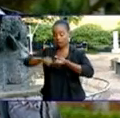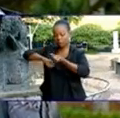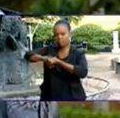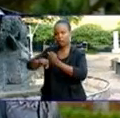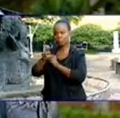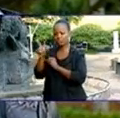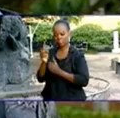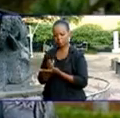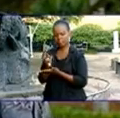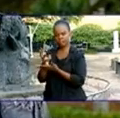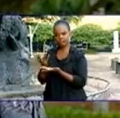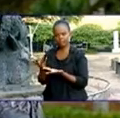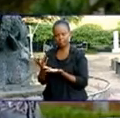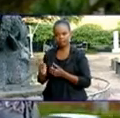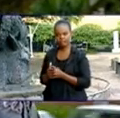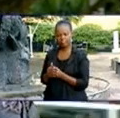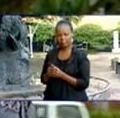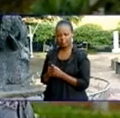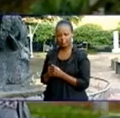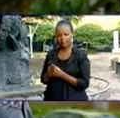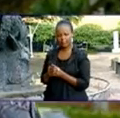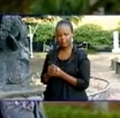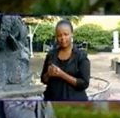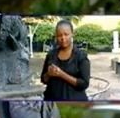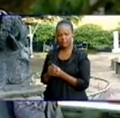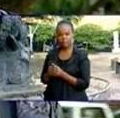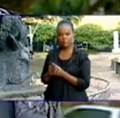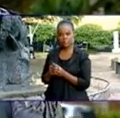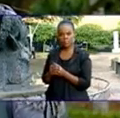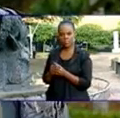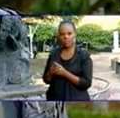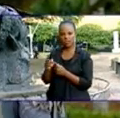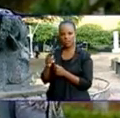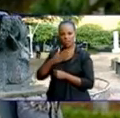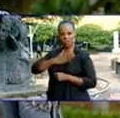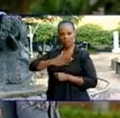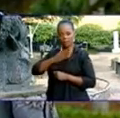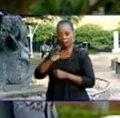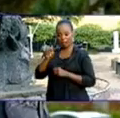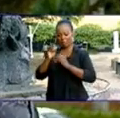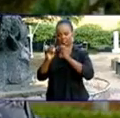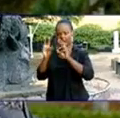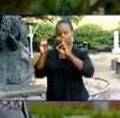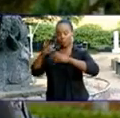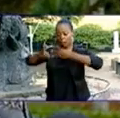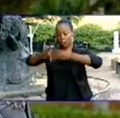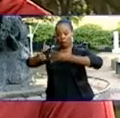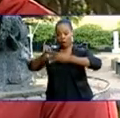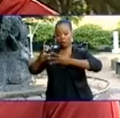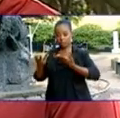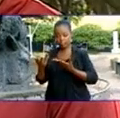skills? Do you find that there are skills and training that you are offered to improve your work and help you in the